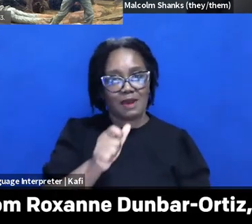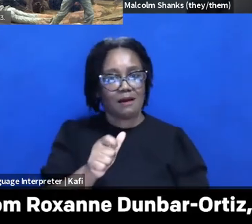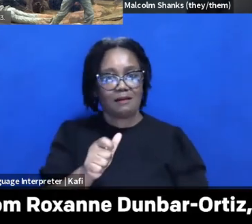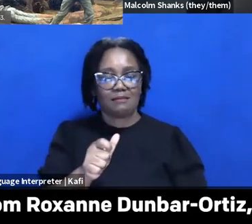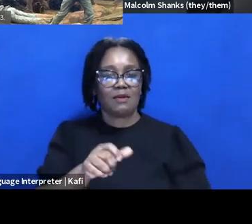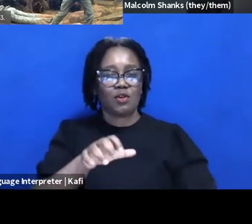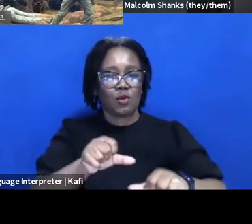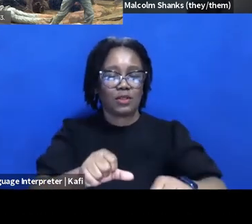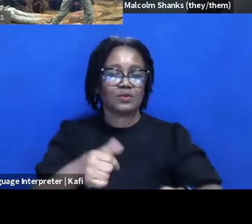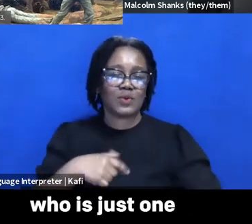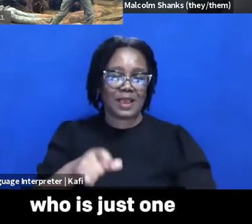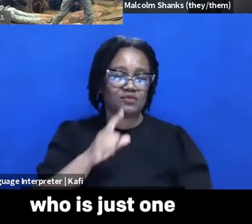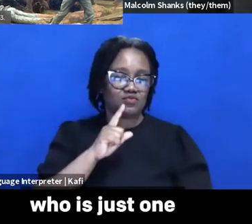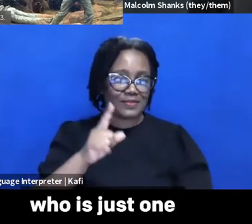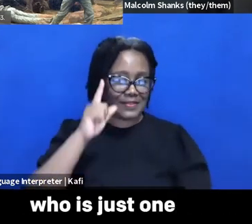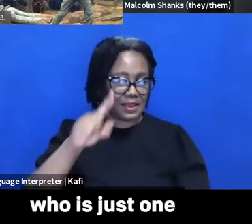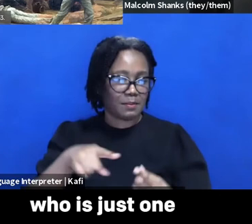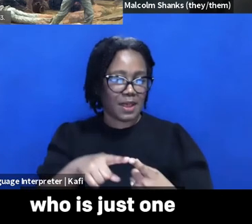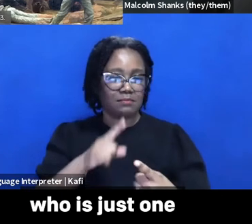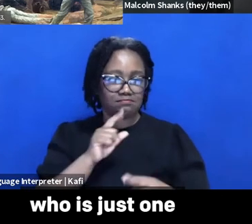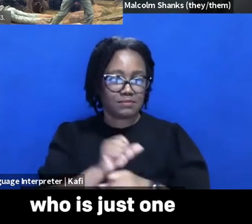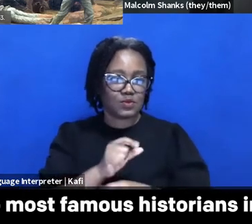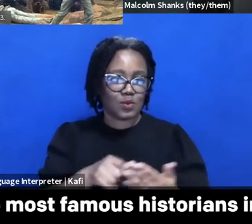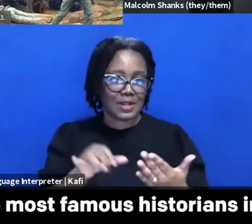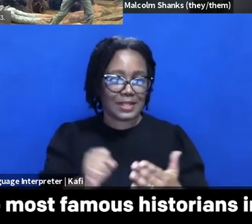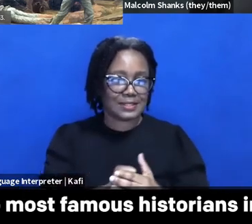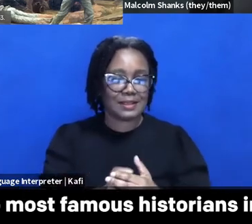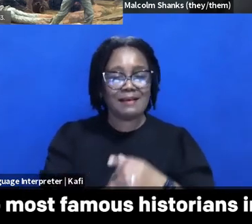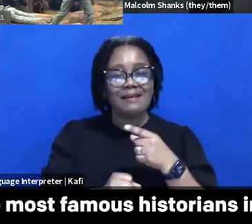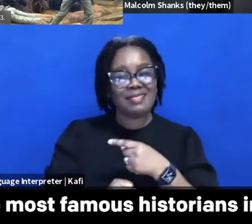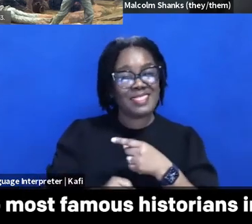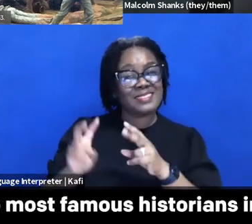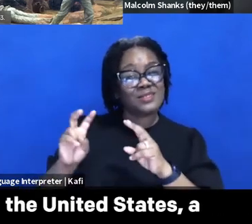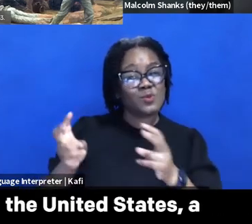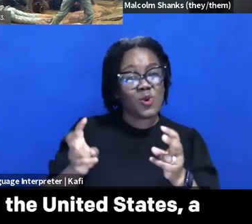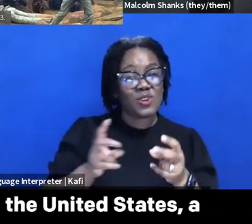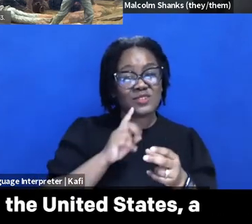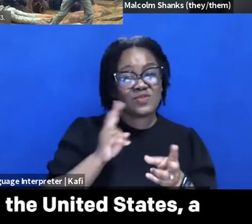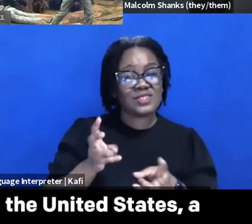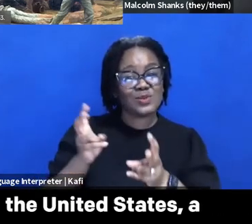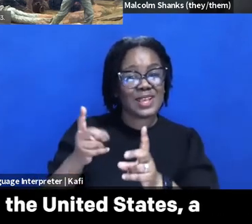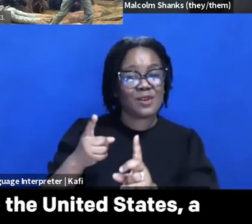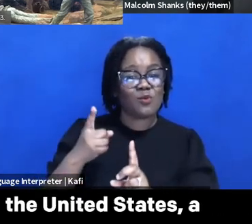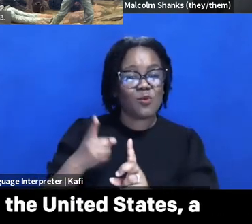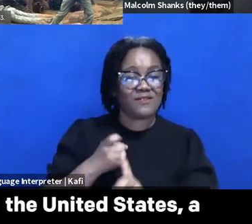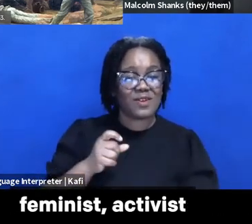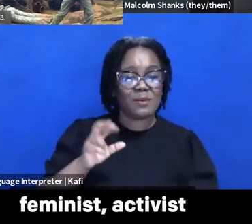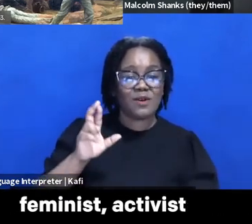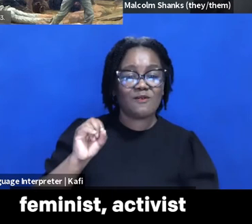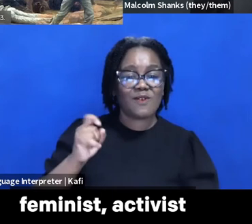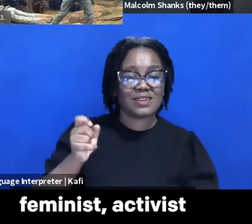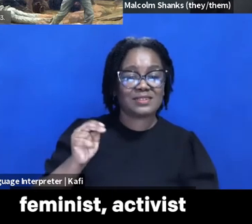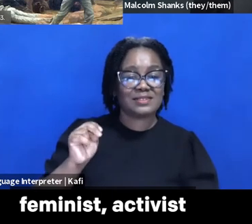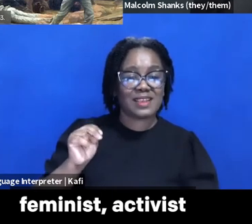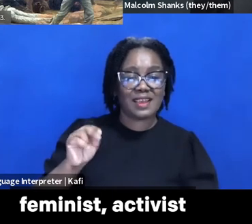from Roxanne Dunbar Ortiz, who is just one of the most famous historians in the United States, a